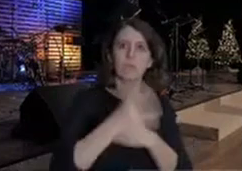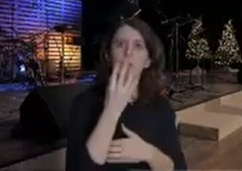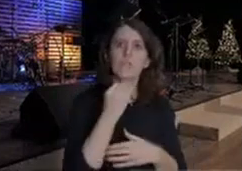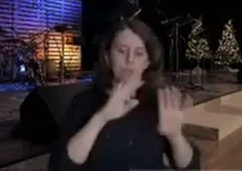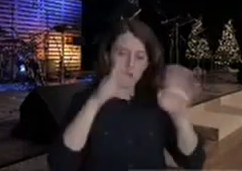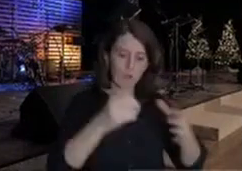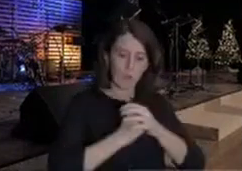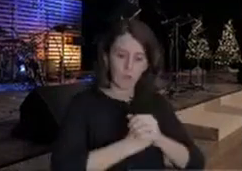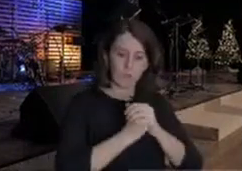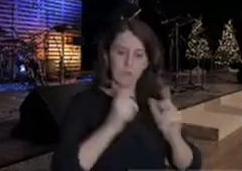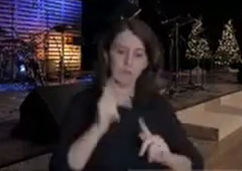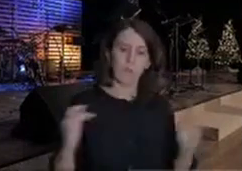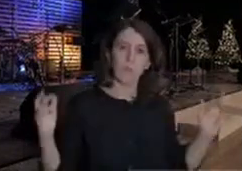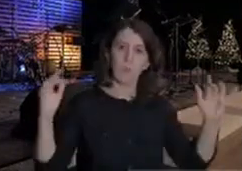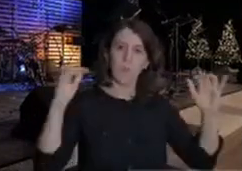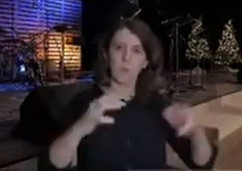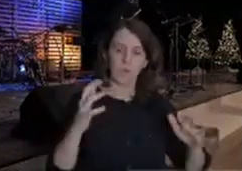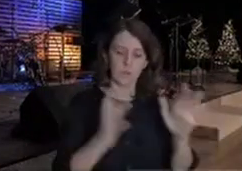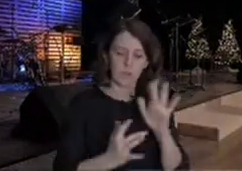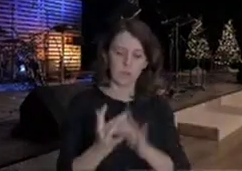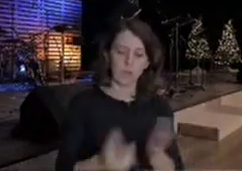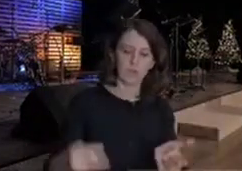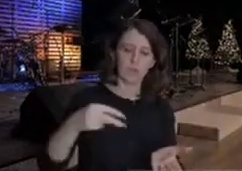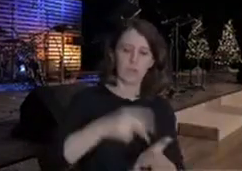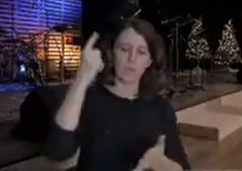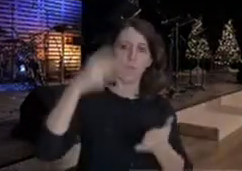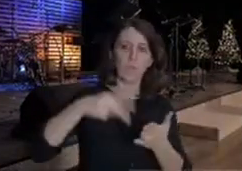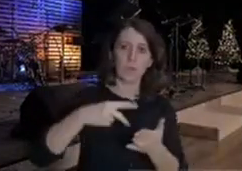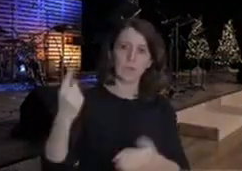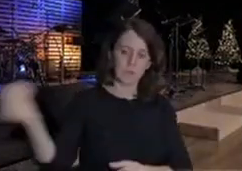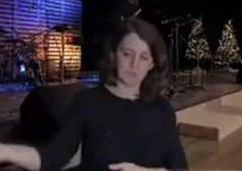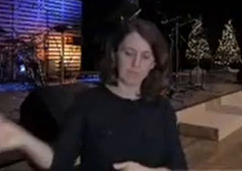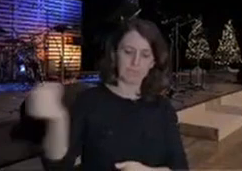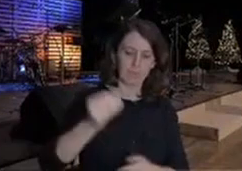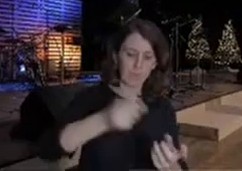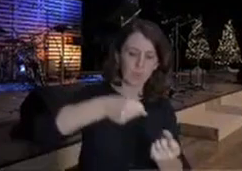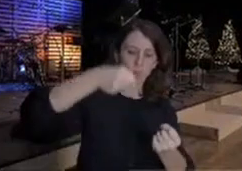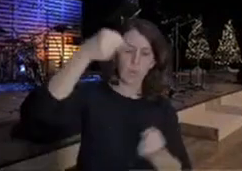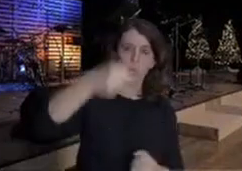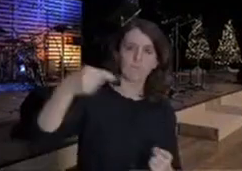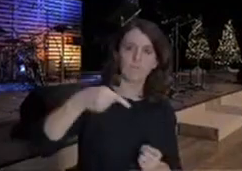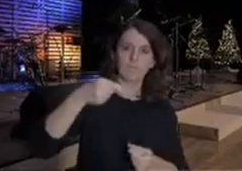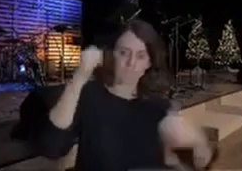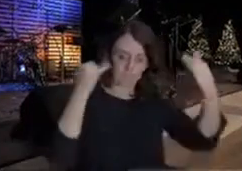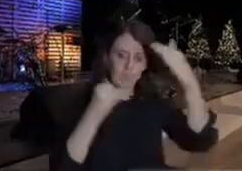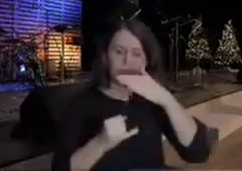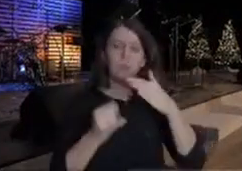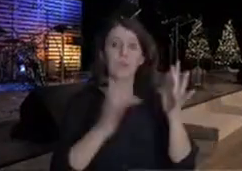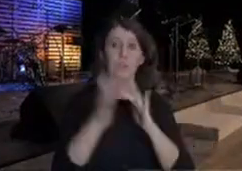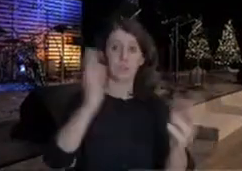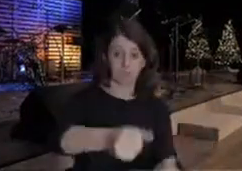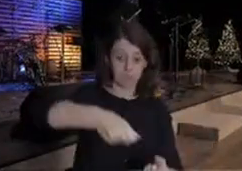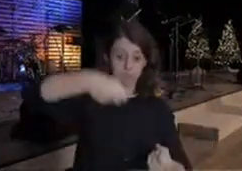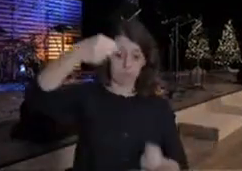handed to him. Unrolling it, he found the place where it is written, "The Spirit of the Lord is on me, because he has anointed me to proclaim